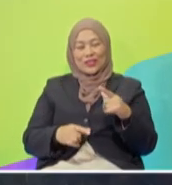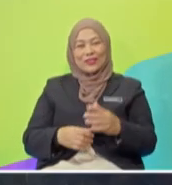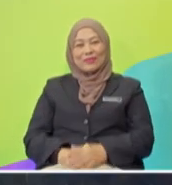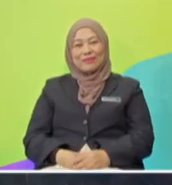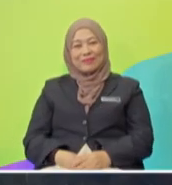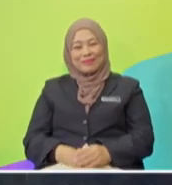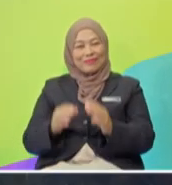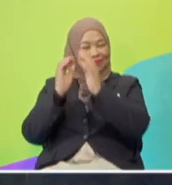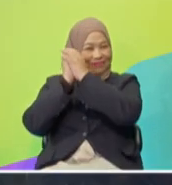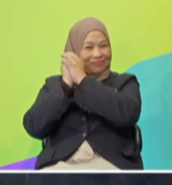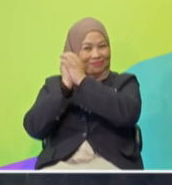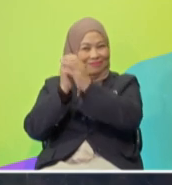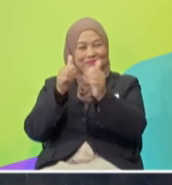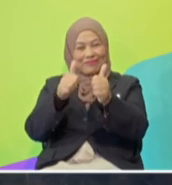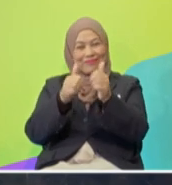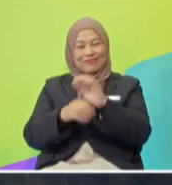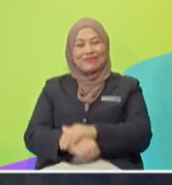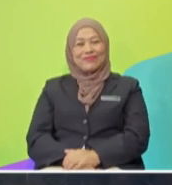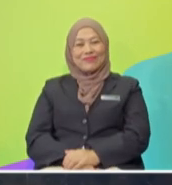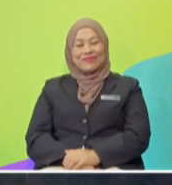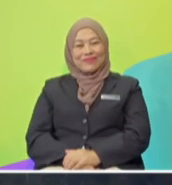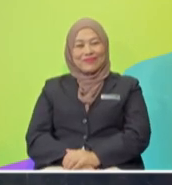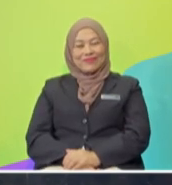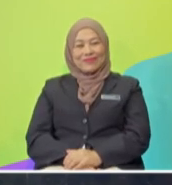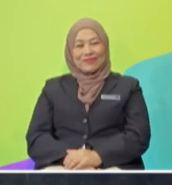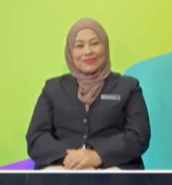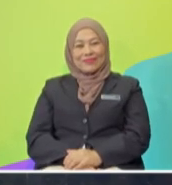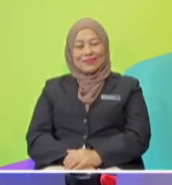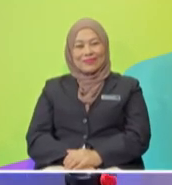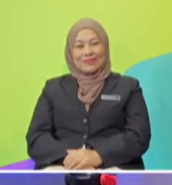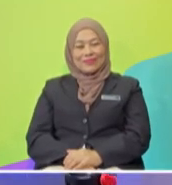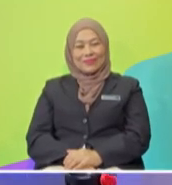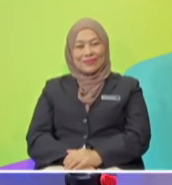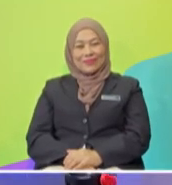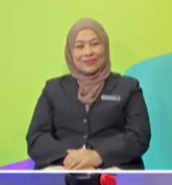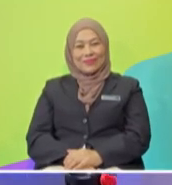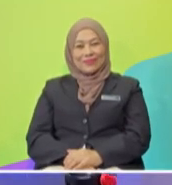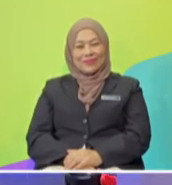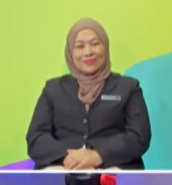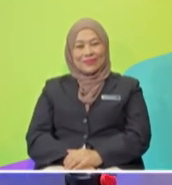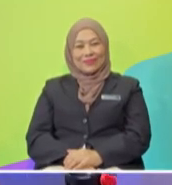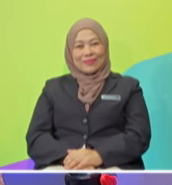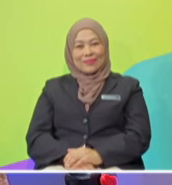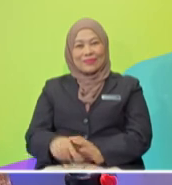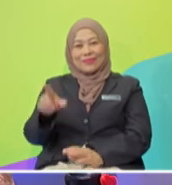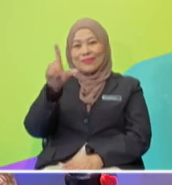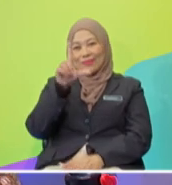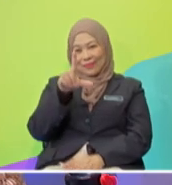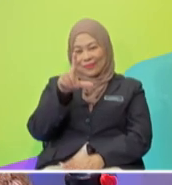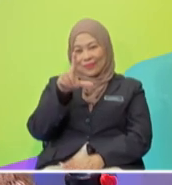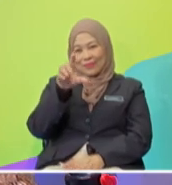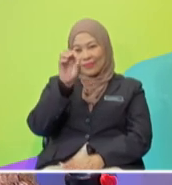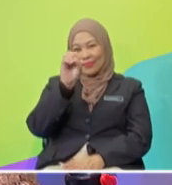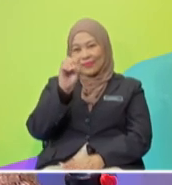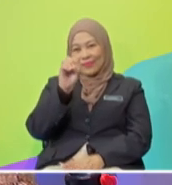good. Okay, Chris, you're very good. Thank very you, teacher. Clever. Okay, so you spell lorry with L